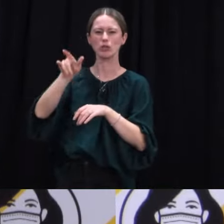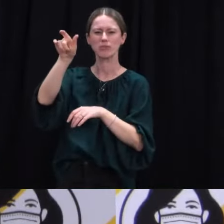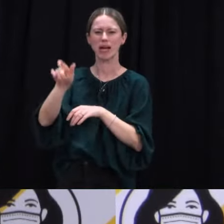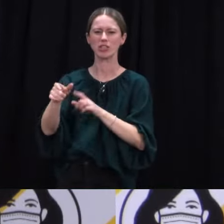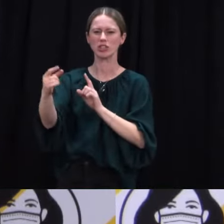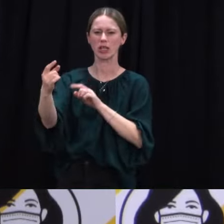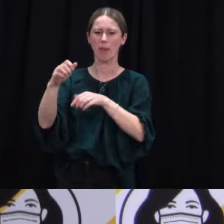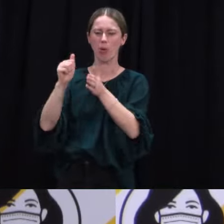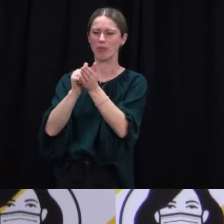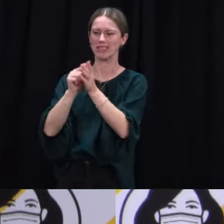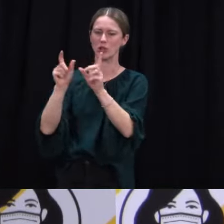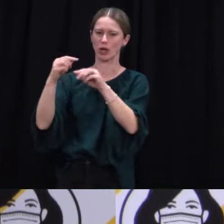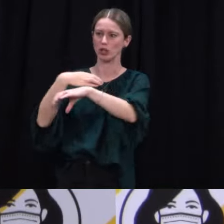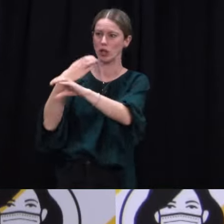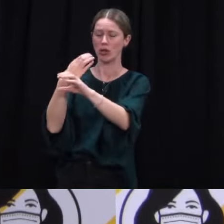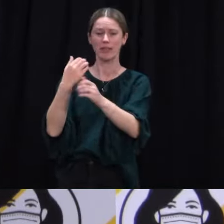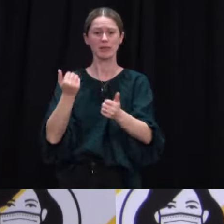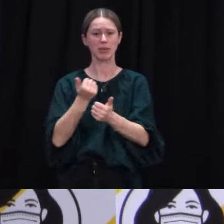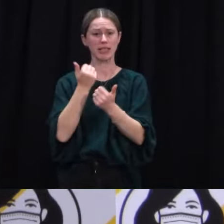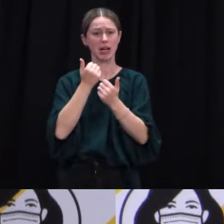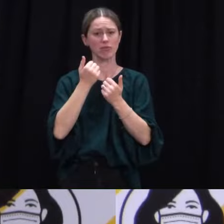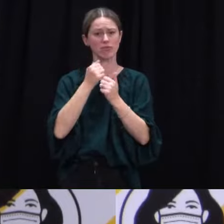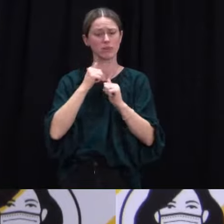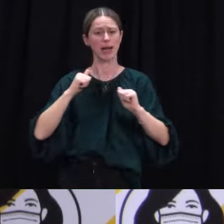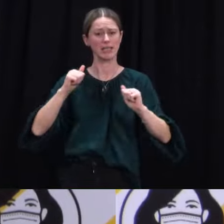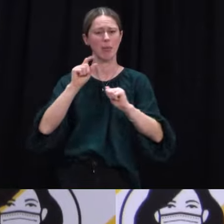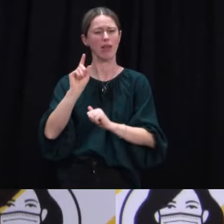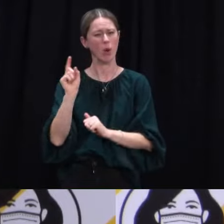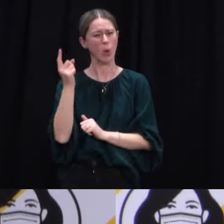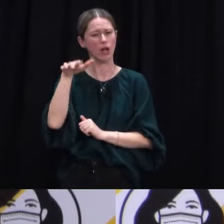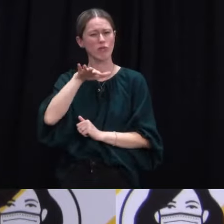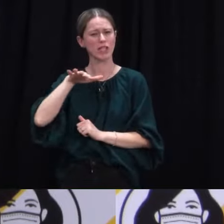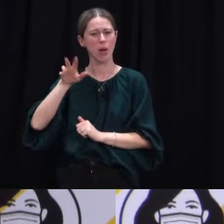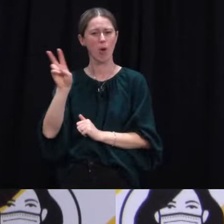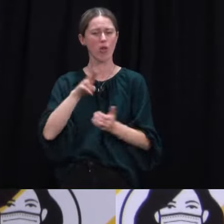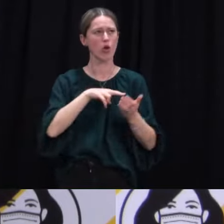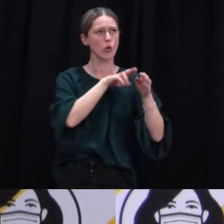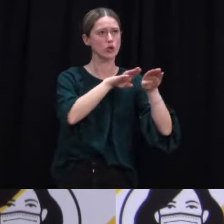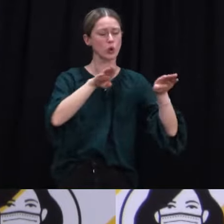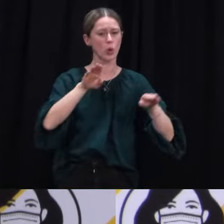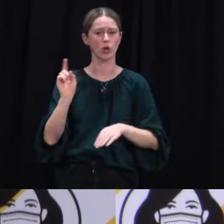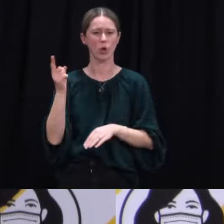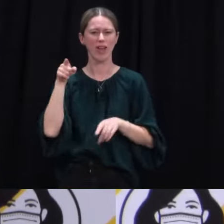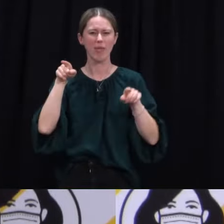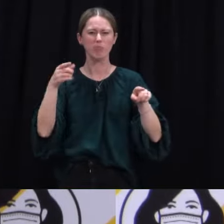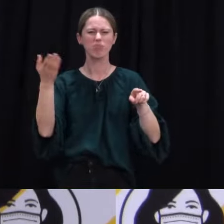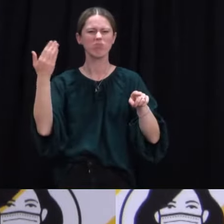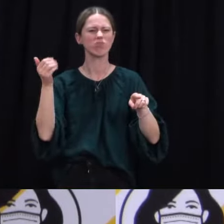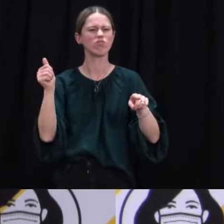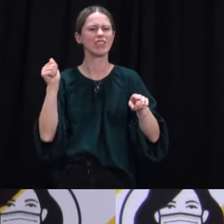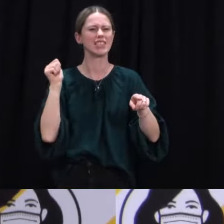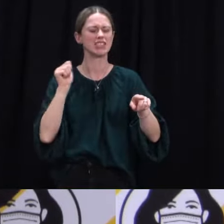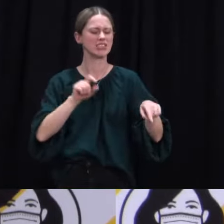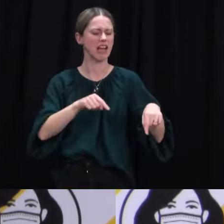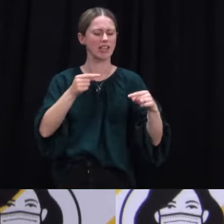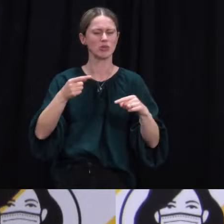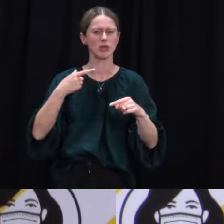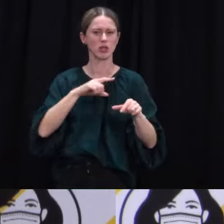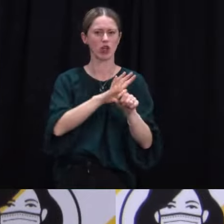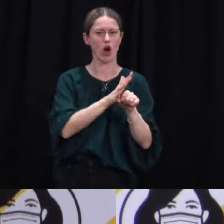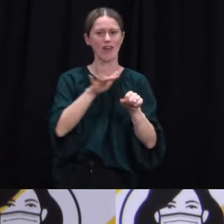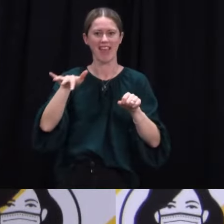capacity within our hospitals. So saying, in the Auckland region, at both North Shore and Auckland, they did have those challenges of those early cases,